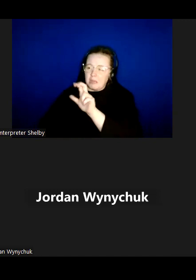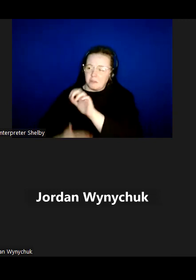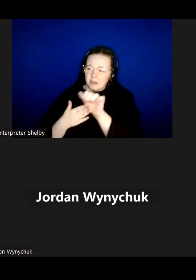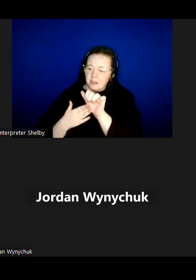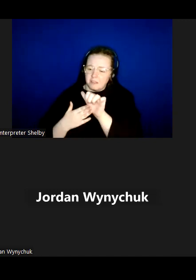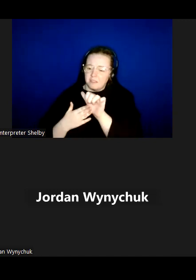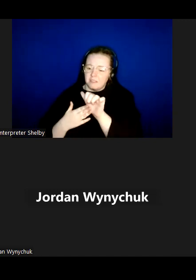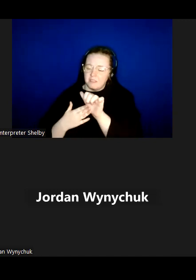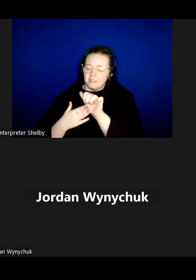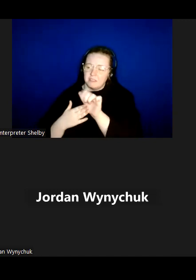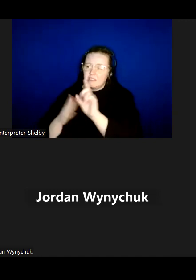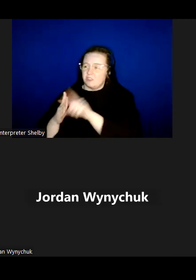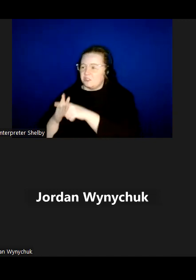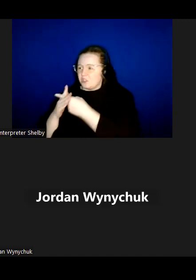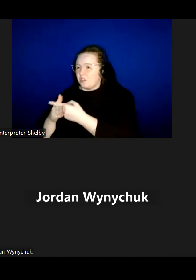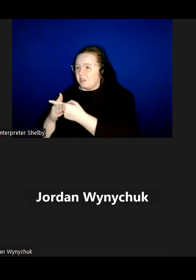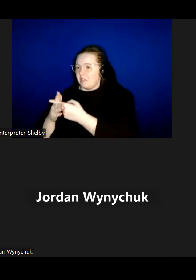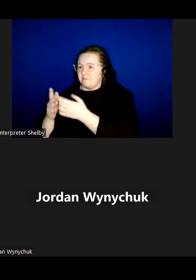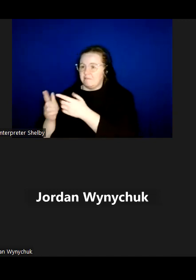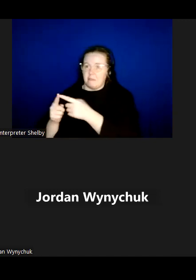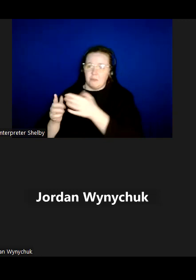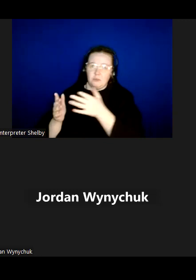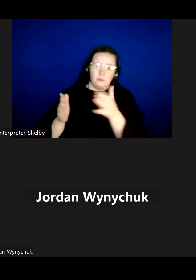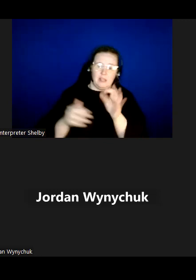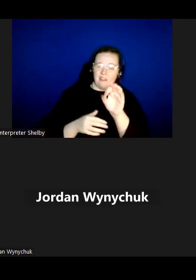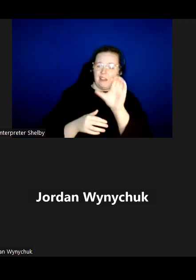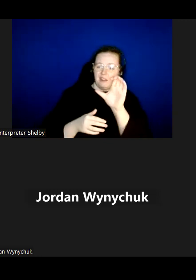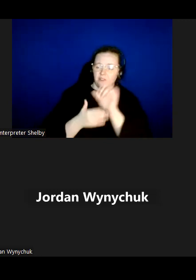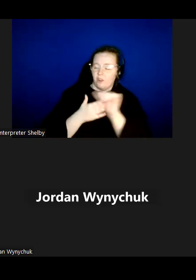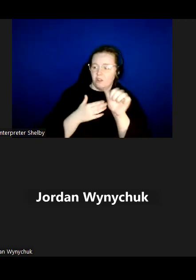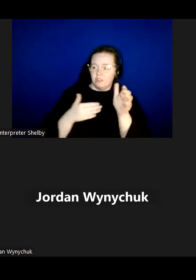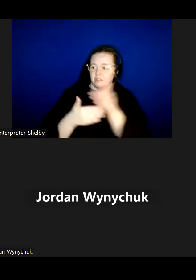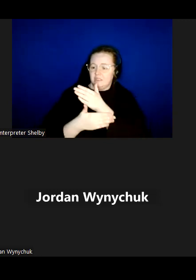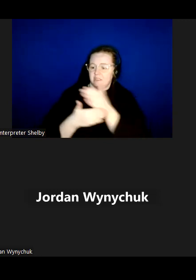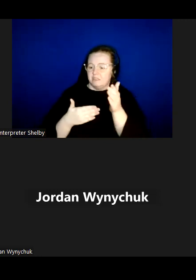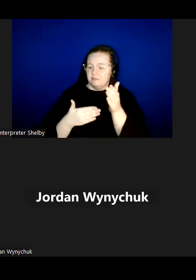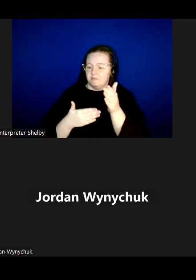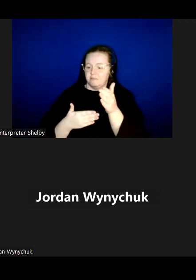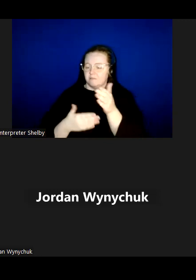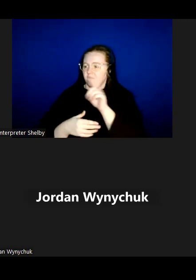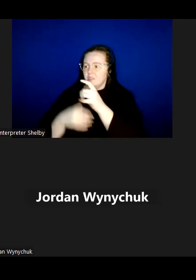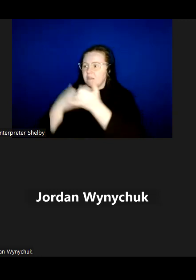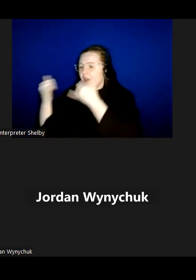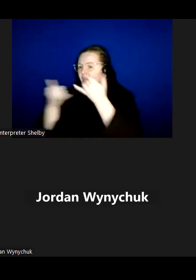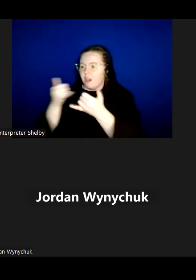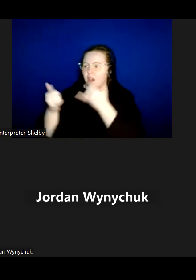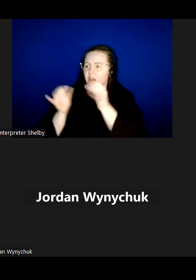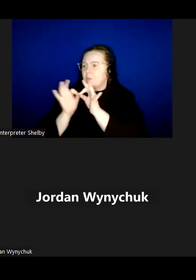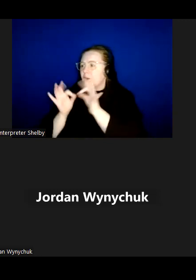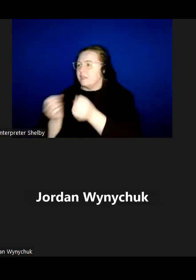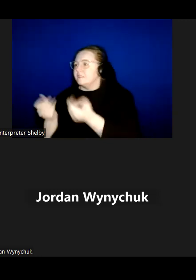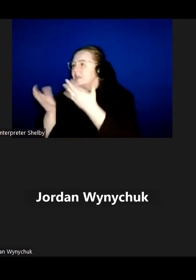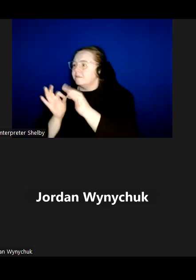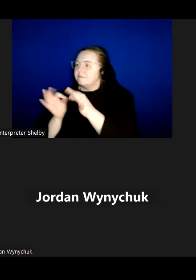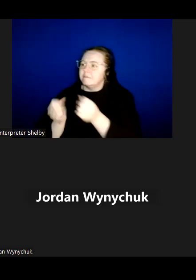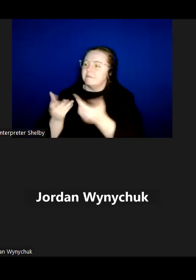up to $900-ish. Okay. So you have to call around and ask for the prices because